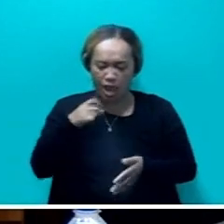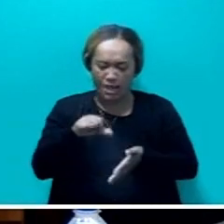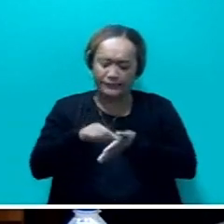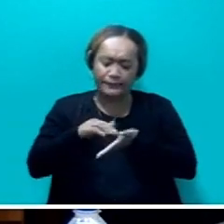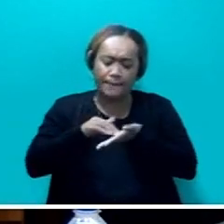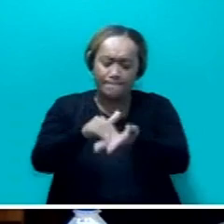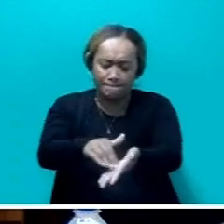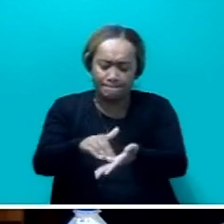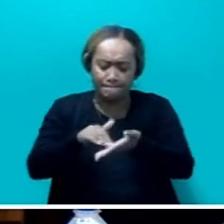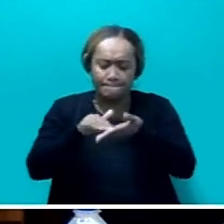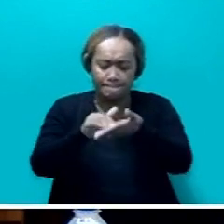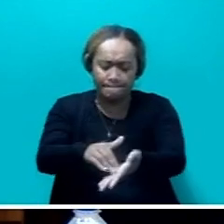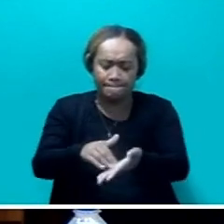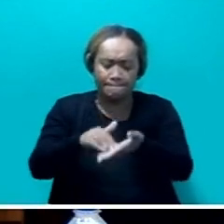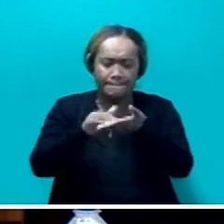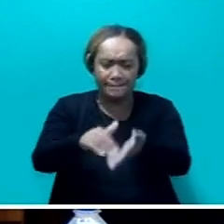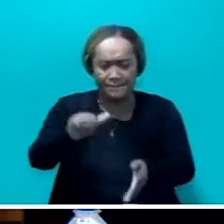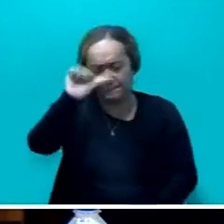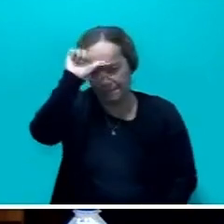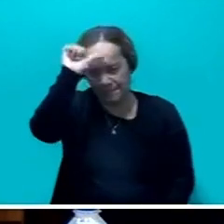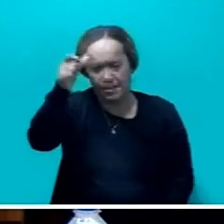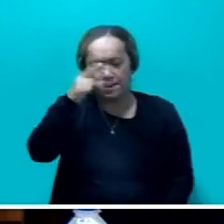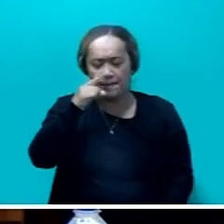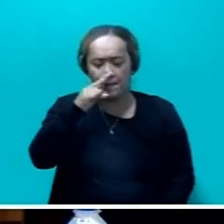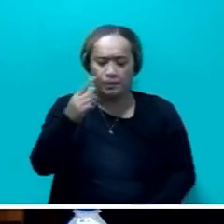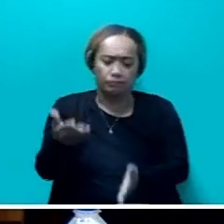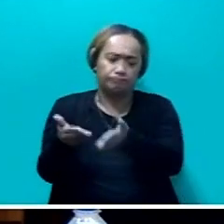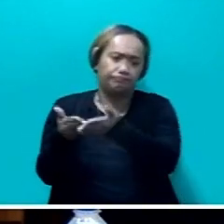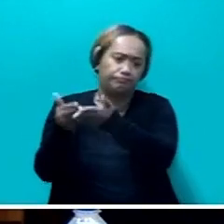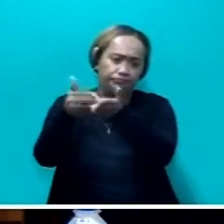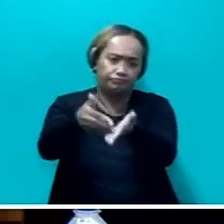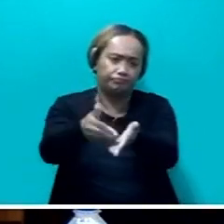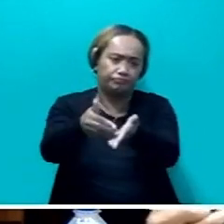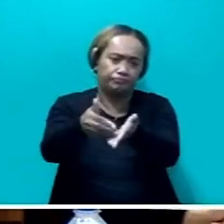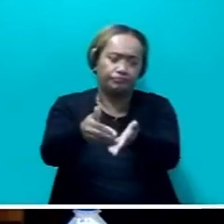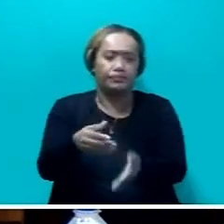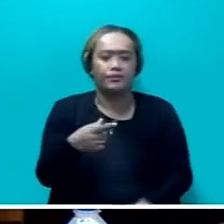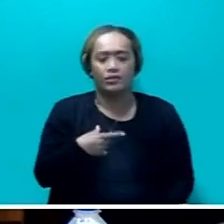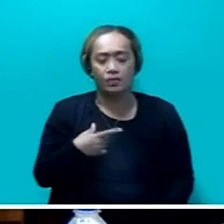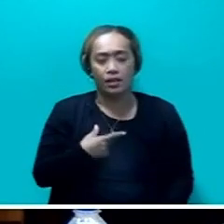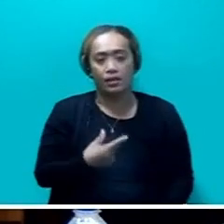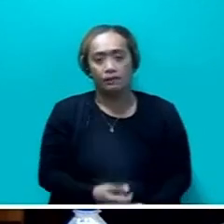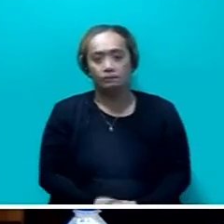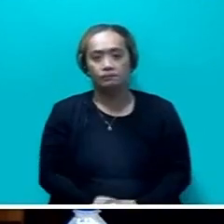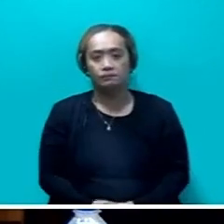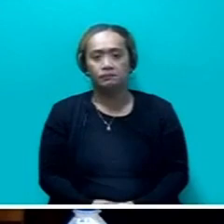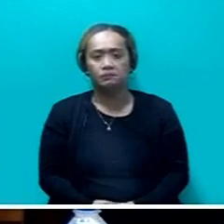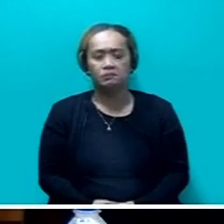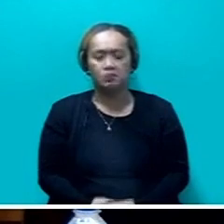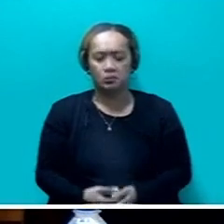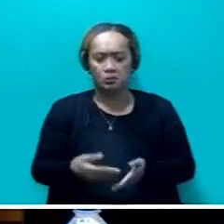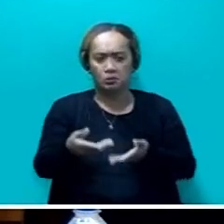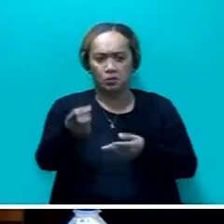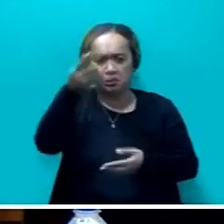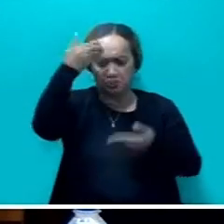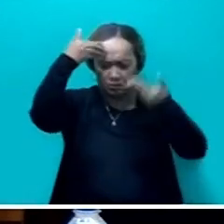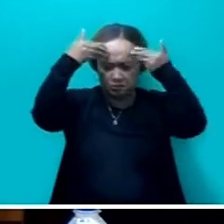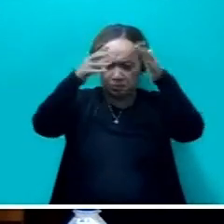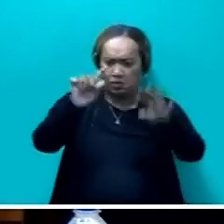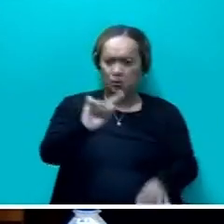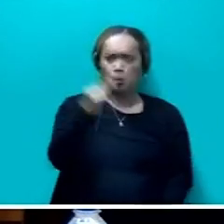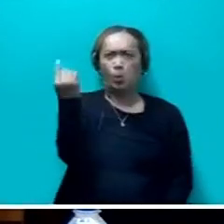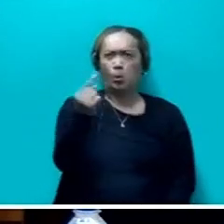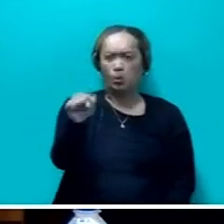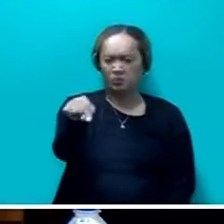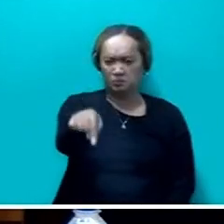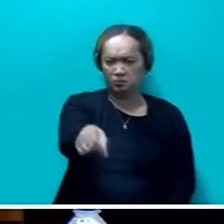as many indentured laborers as possible. Mr. Speaker, they didn't know them. They hadn't seen them at